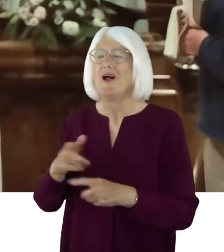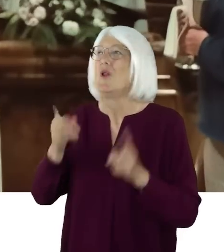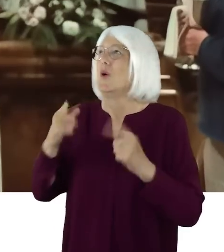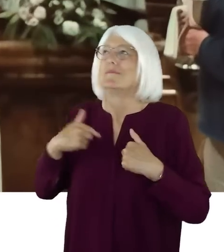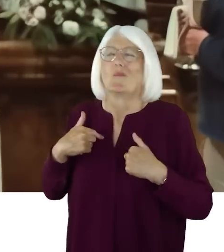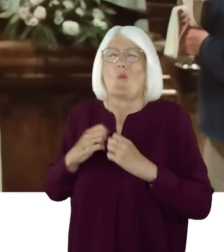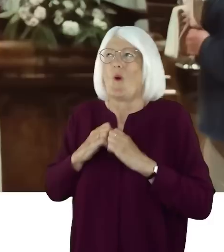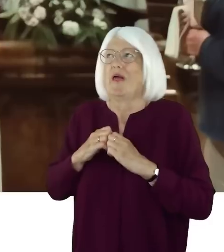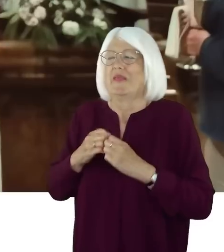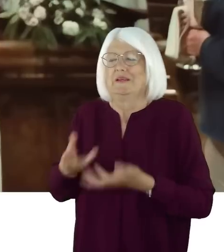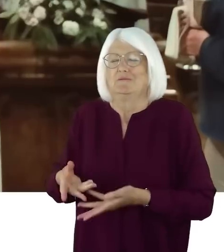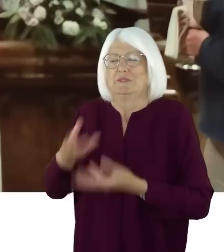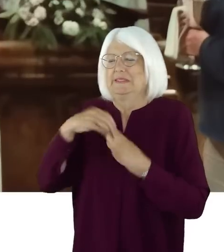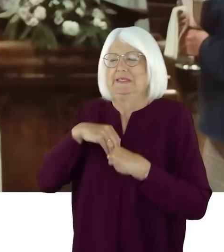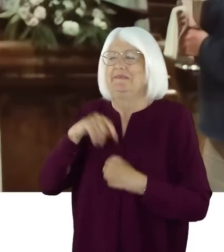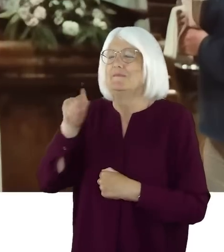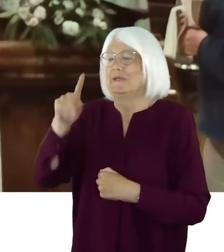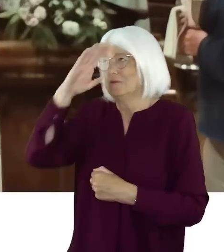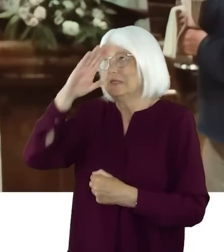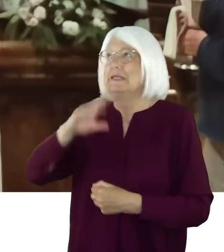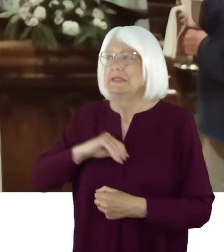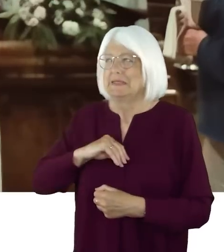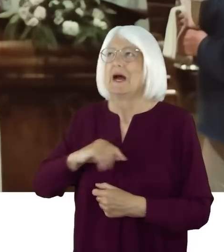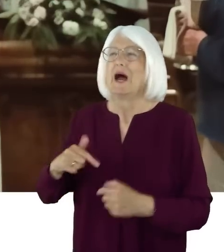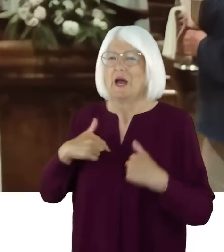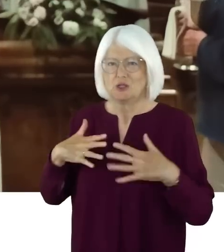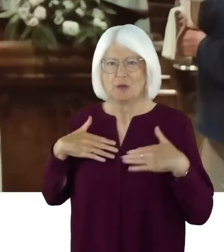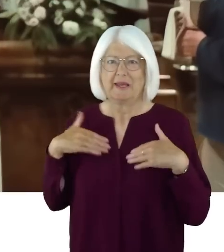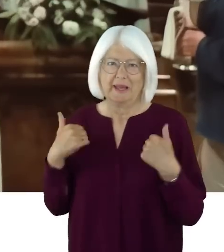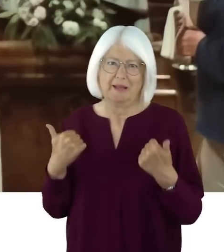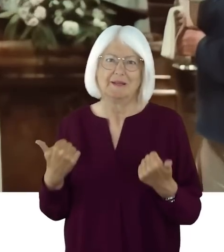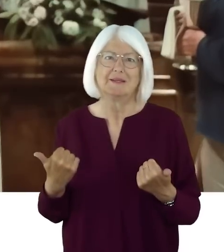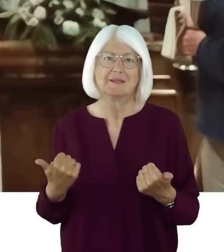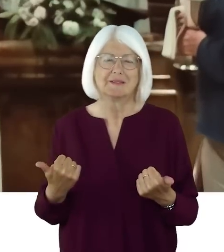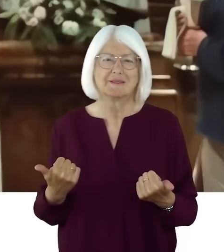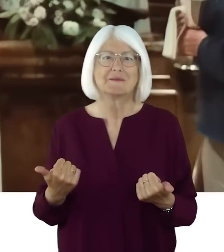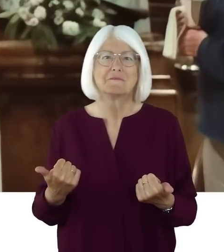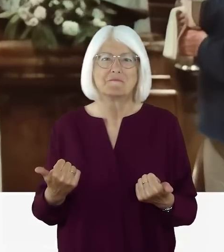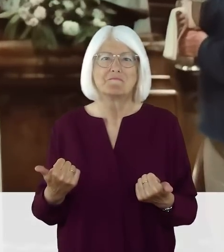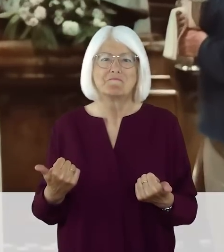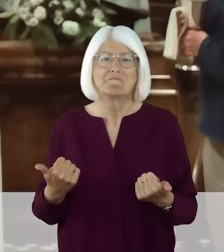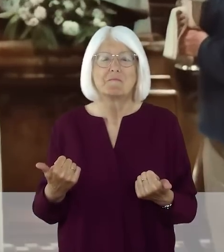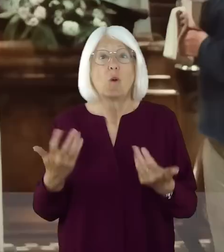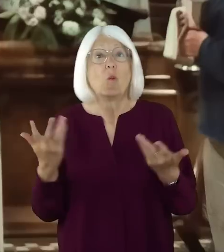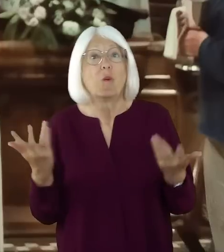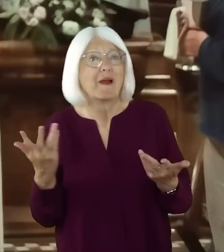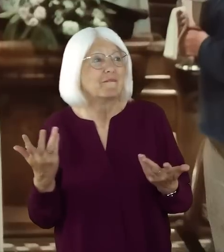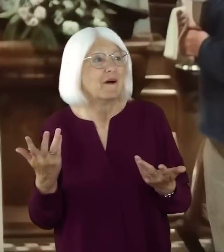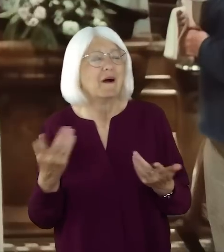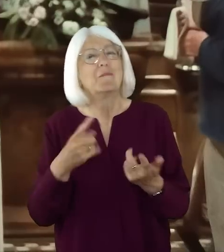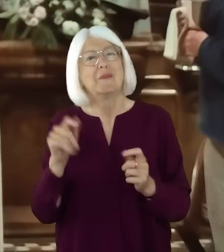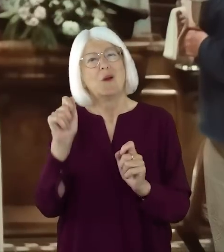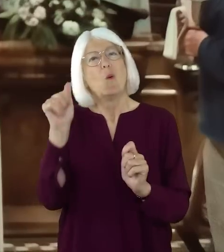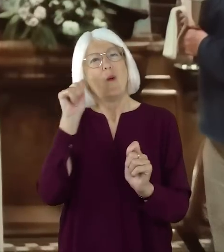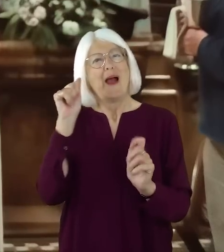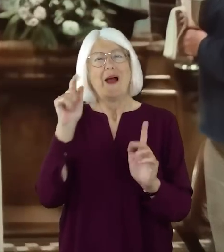Lord, I am not worthy to receive you, but only say the word, and I shall be healed. So wherever we